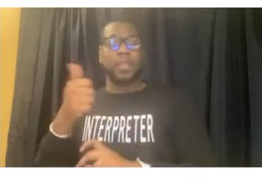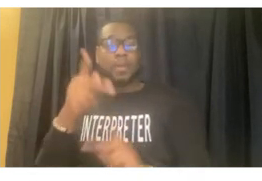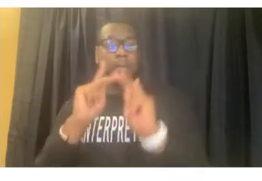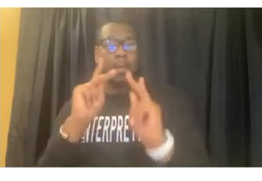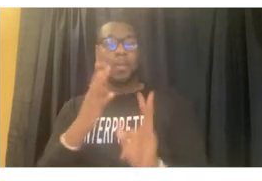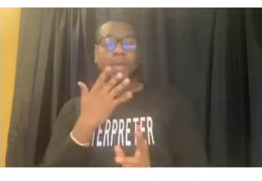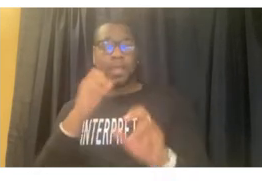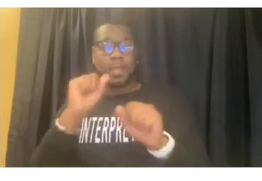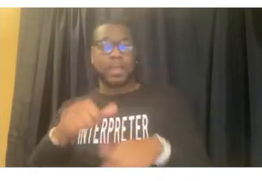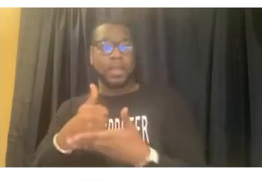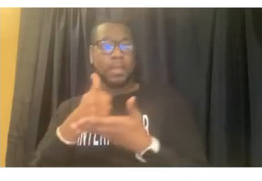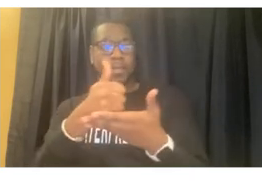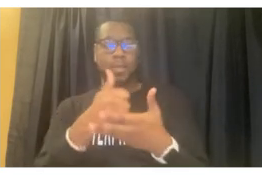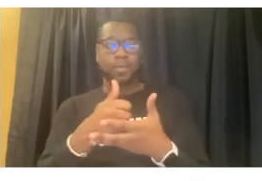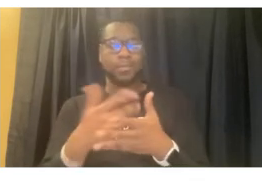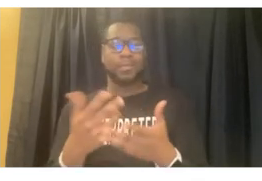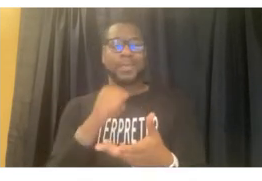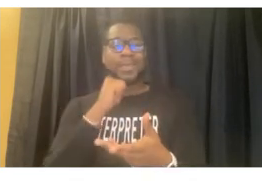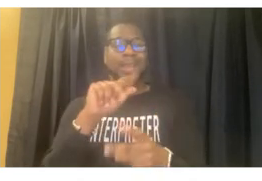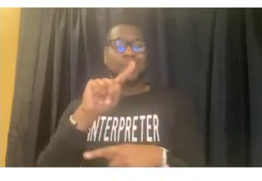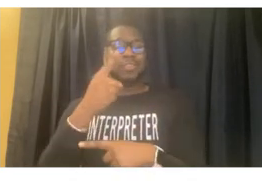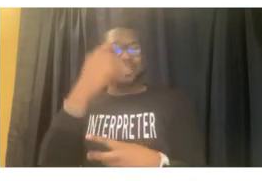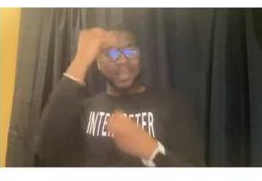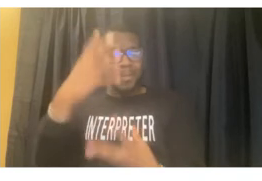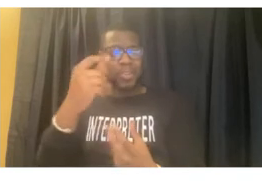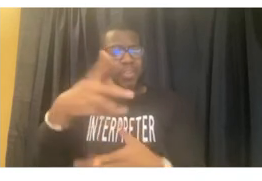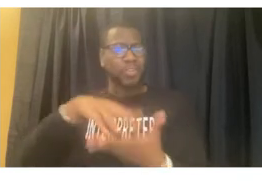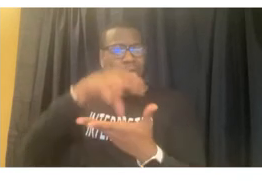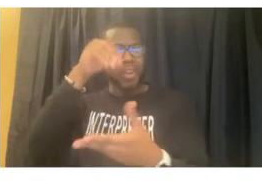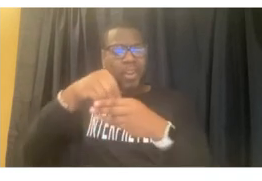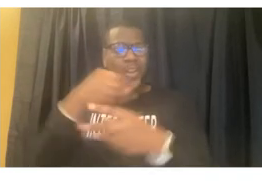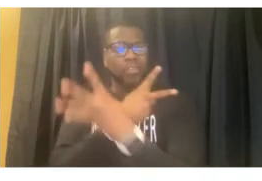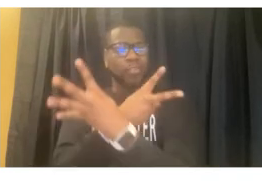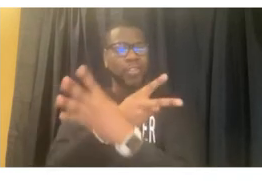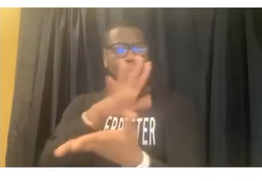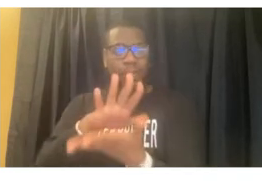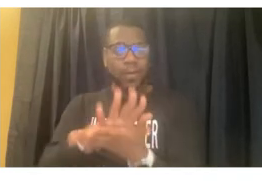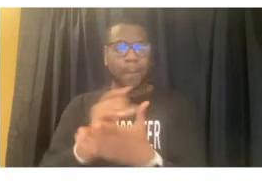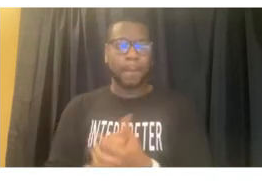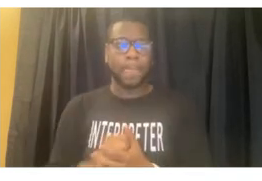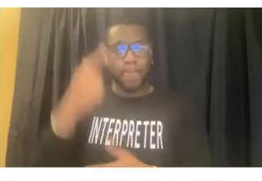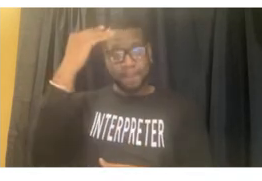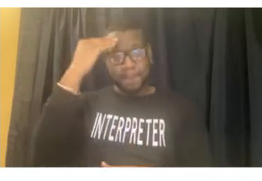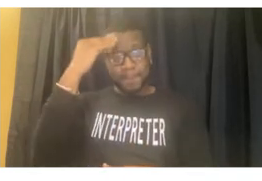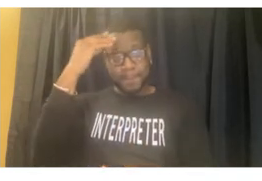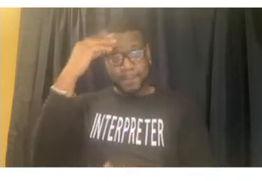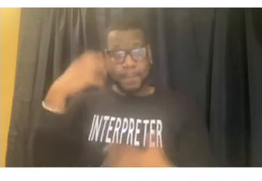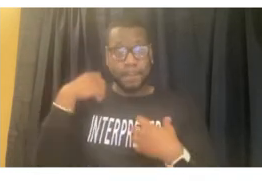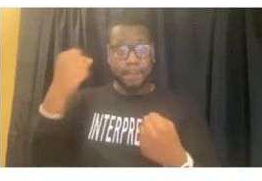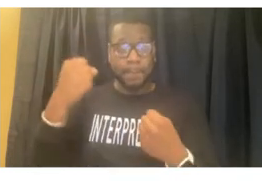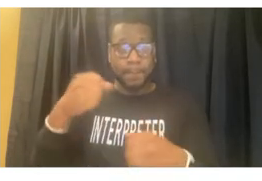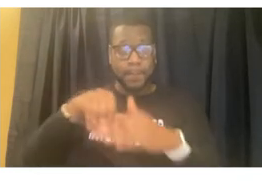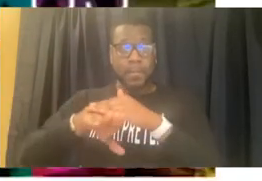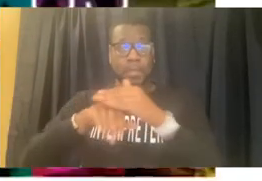colonized materials that you learned in graduate school. And mental health and wellness should not only be accessible to the wealthy, there needs to be more accessibility to survivors